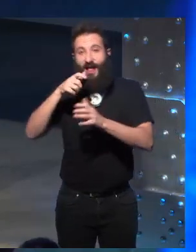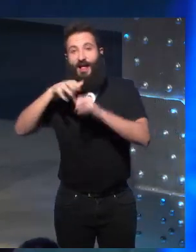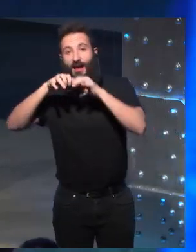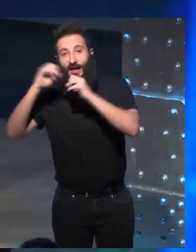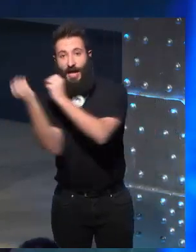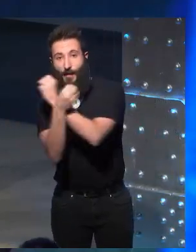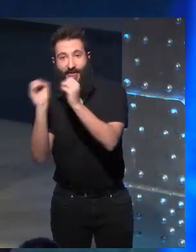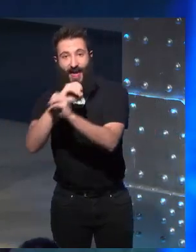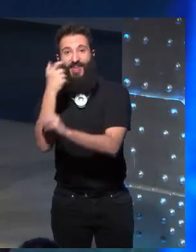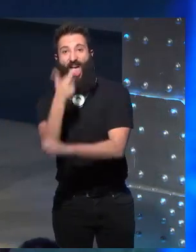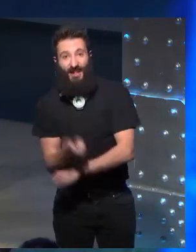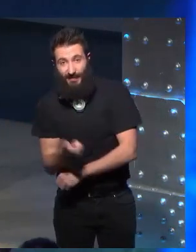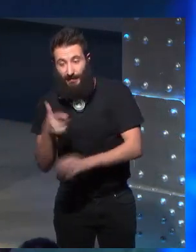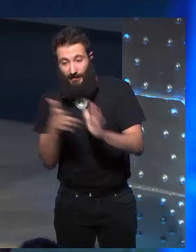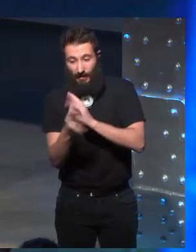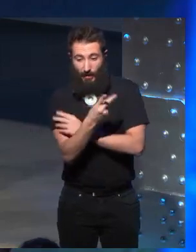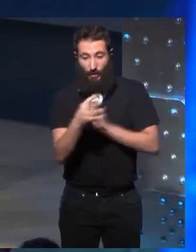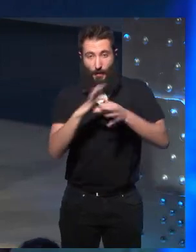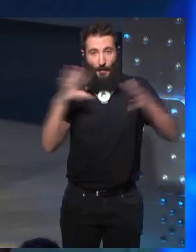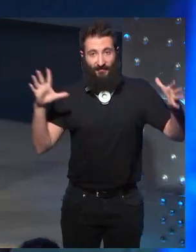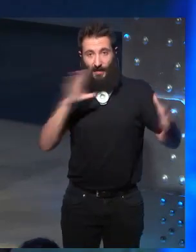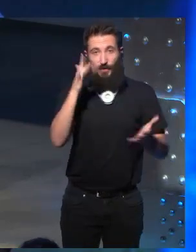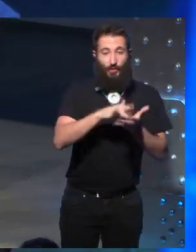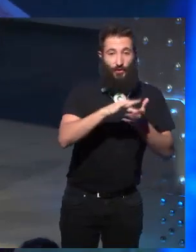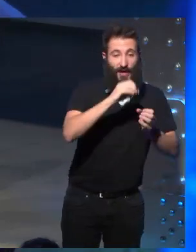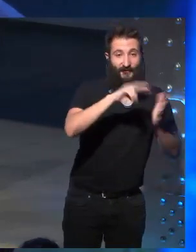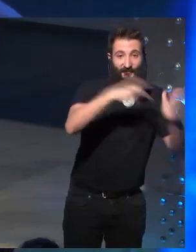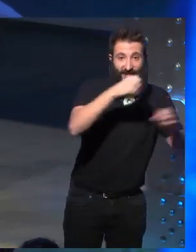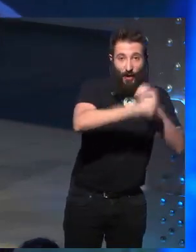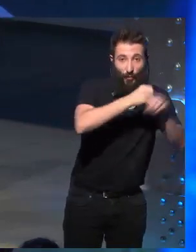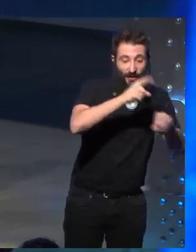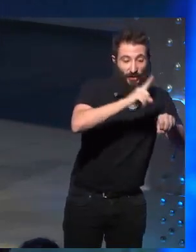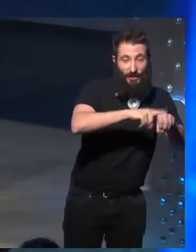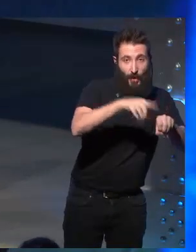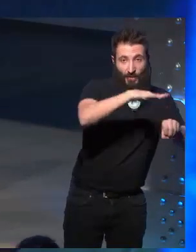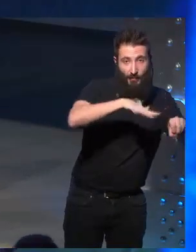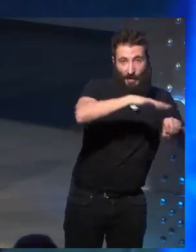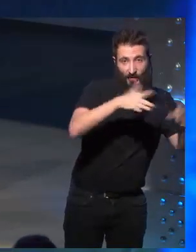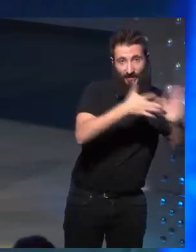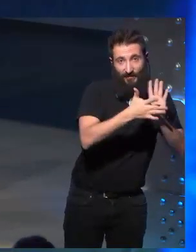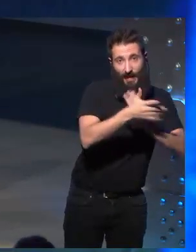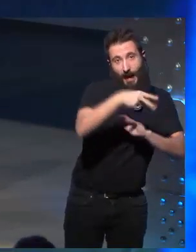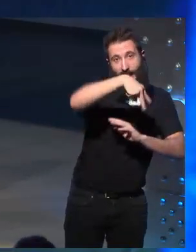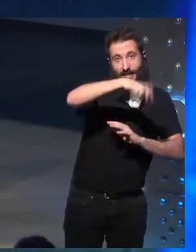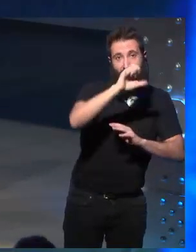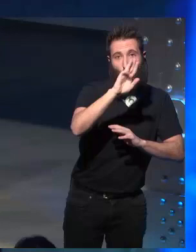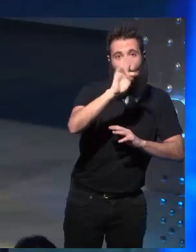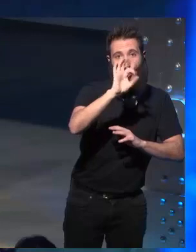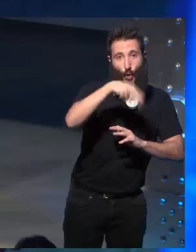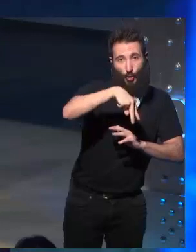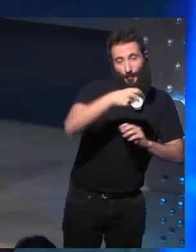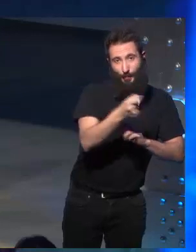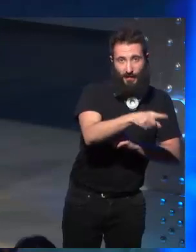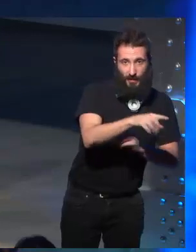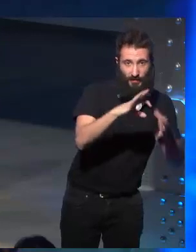same. Space and time in quantum physics are the same as Newton. And Einstein's gravity told us that that's not at all